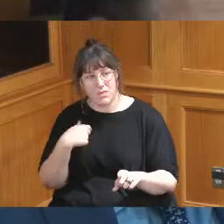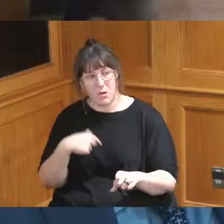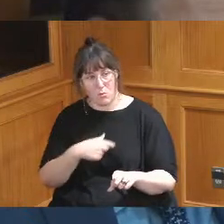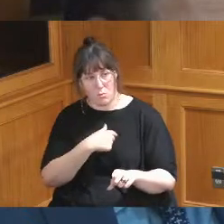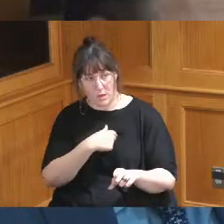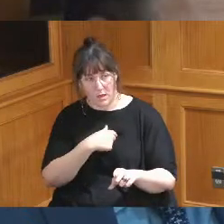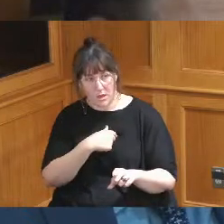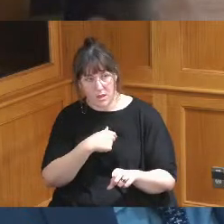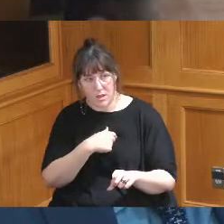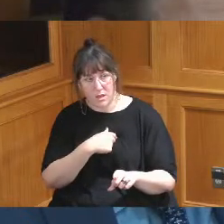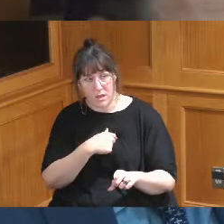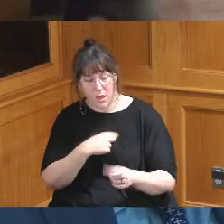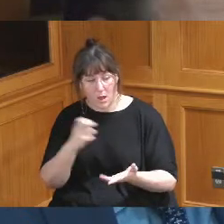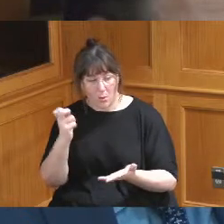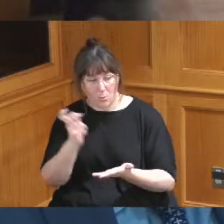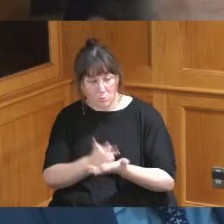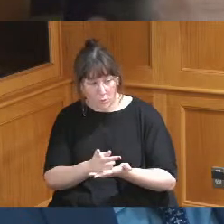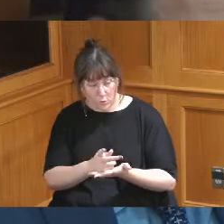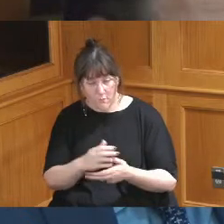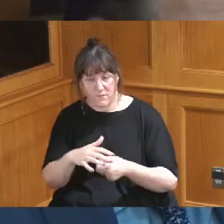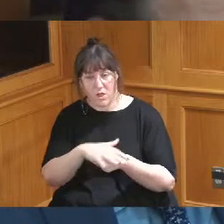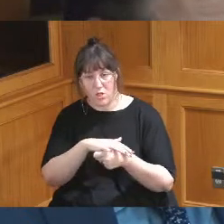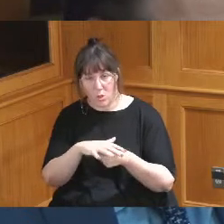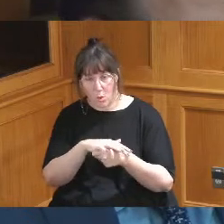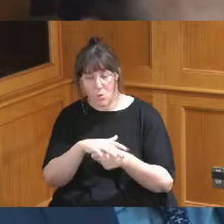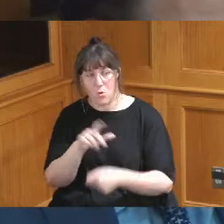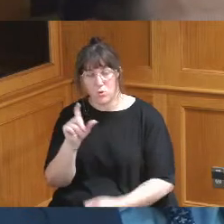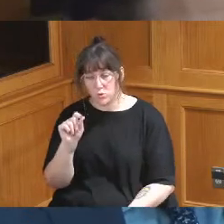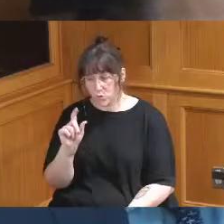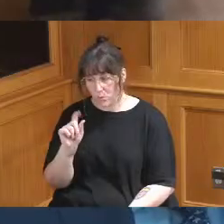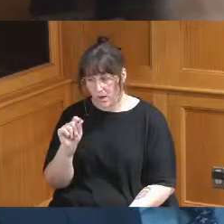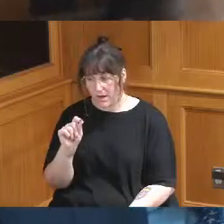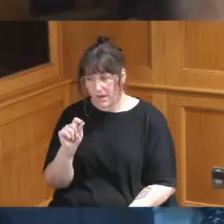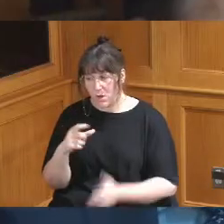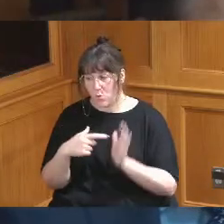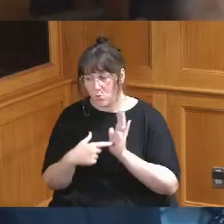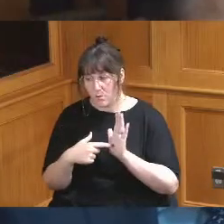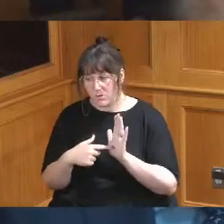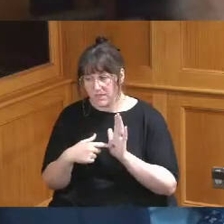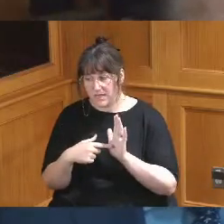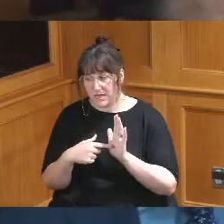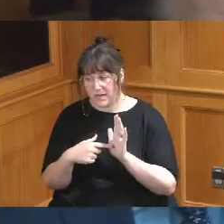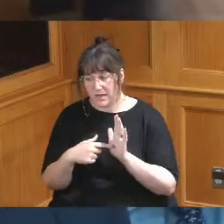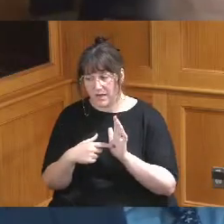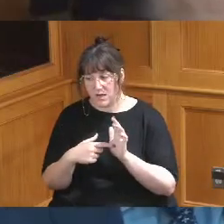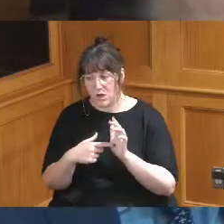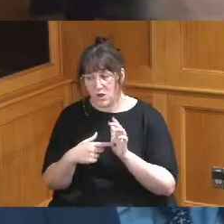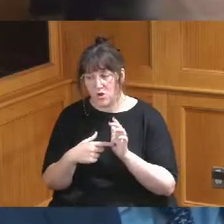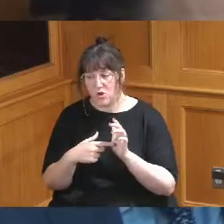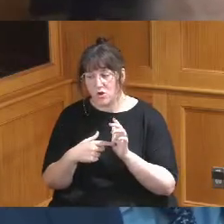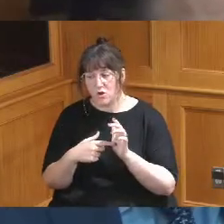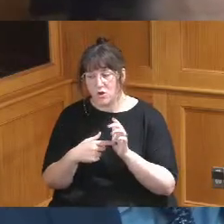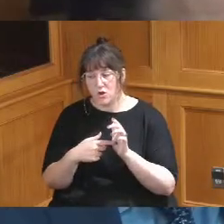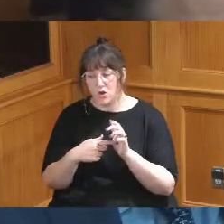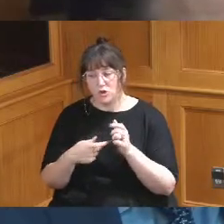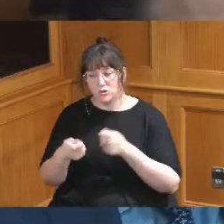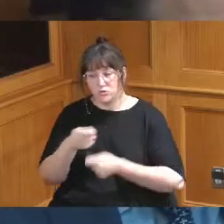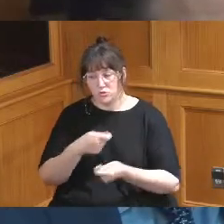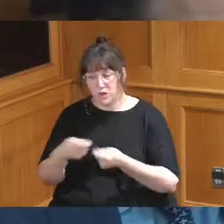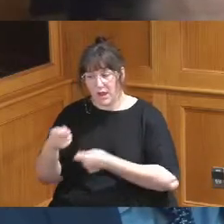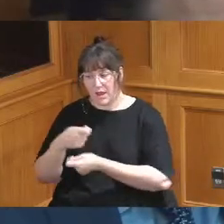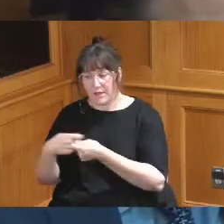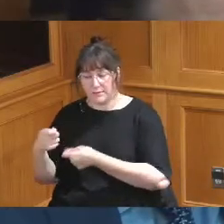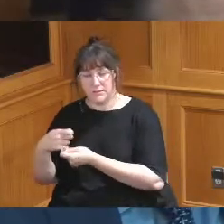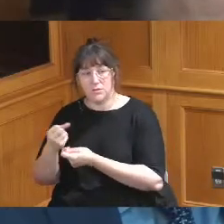be approving with Local 20, representing the trades. So I just wanted to bring some highlights